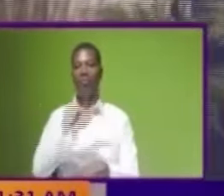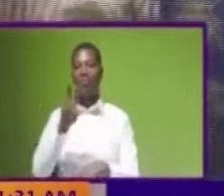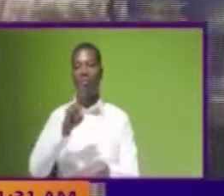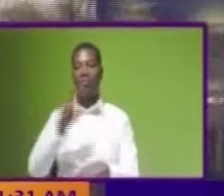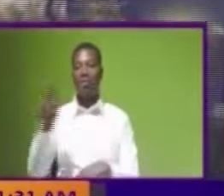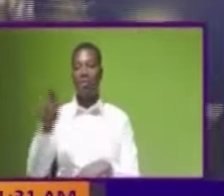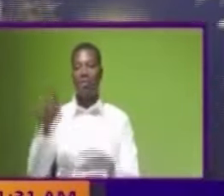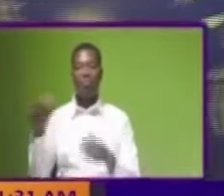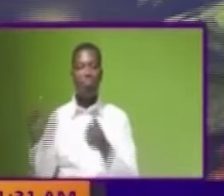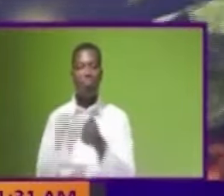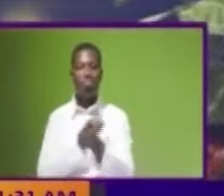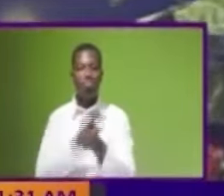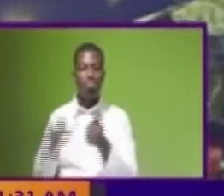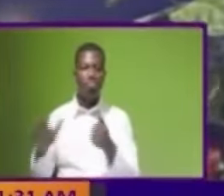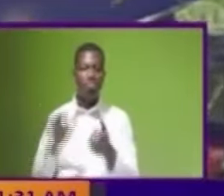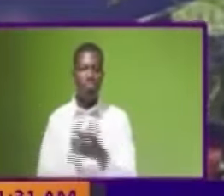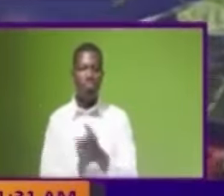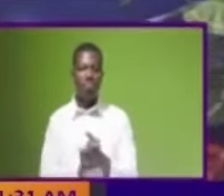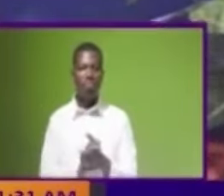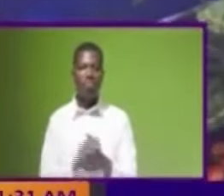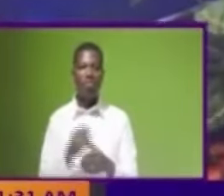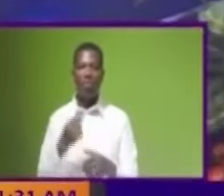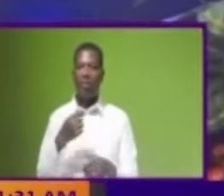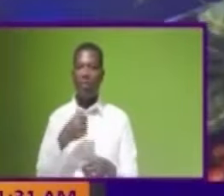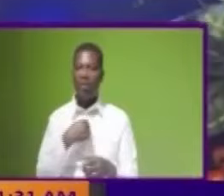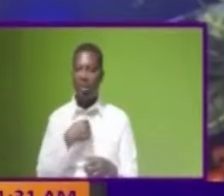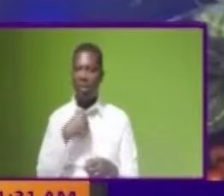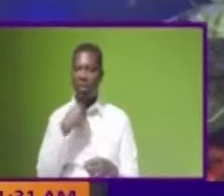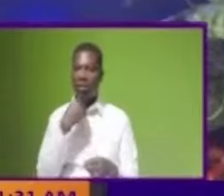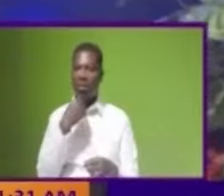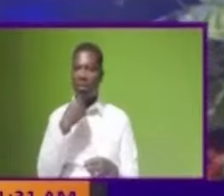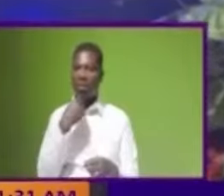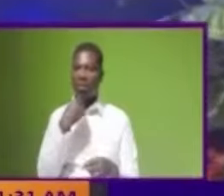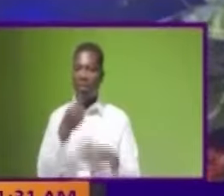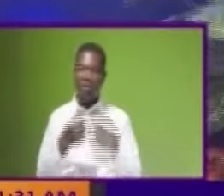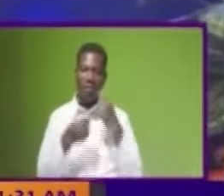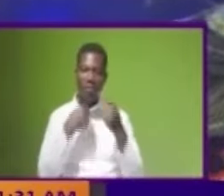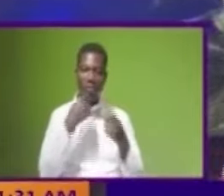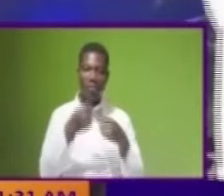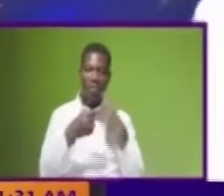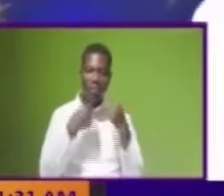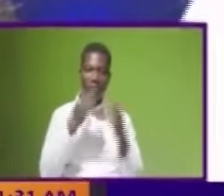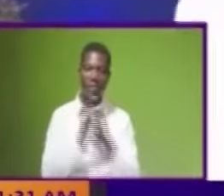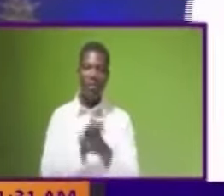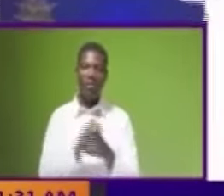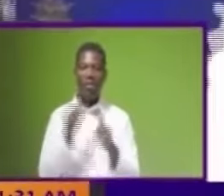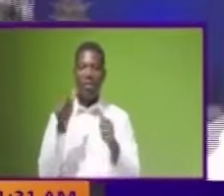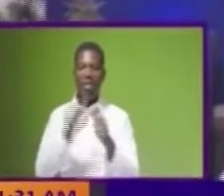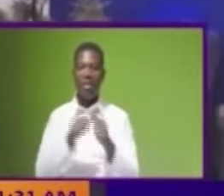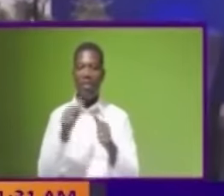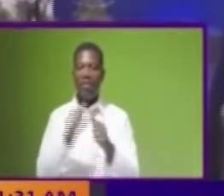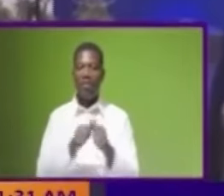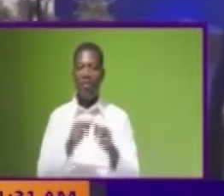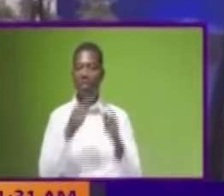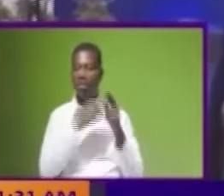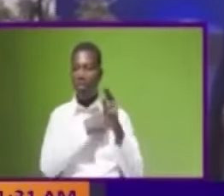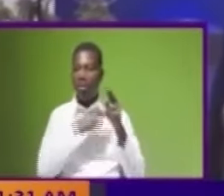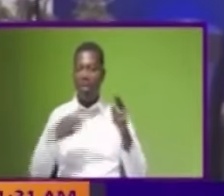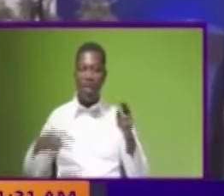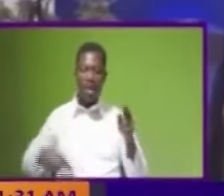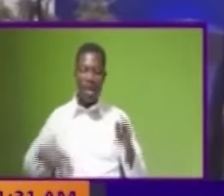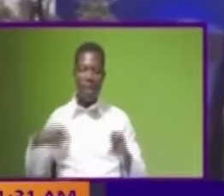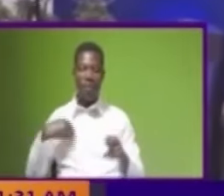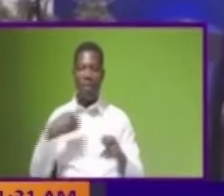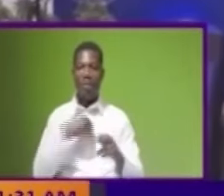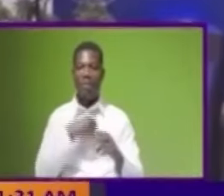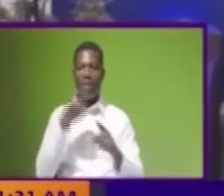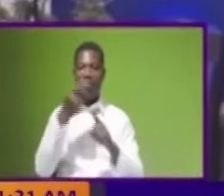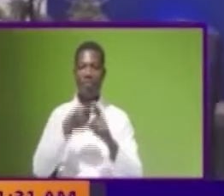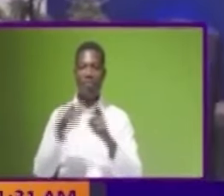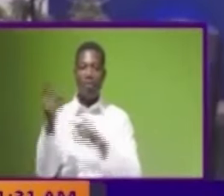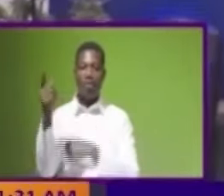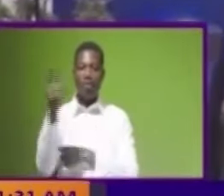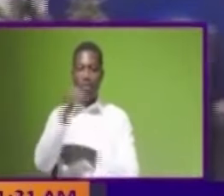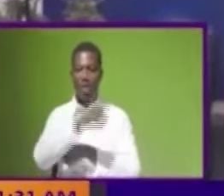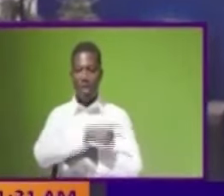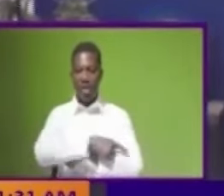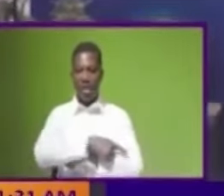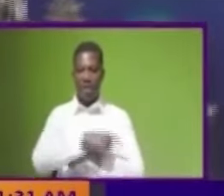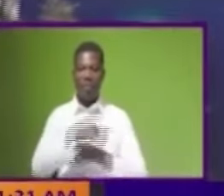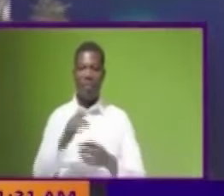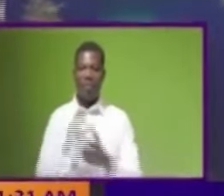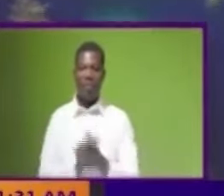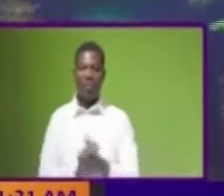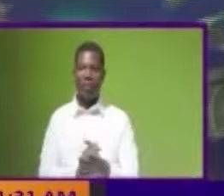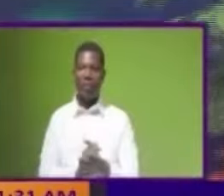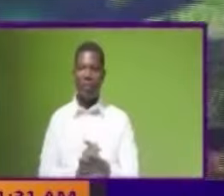temo a wo anya papa ntino afa fo se Steve de mo ye ne de ka na wo se mo ye ni si na masa ti de wo no be be kasa ye